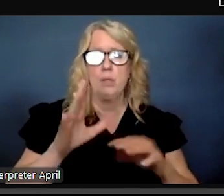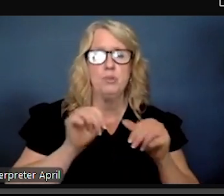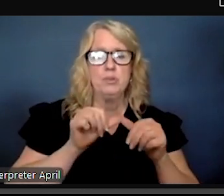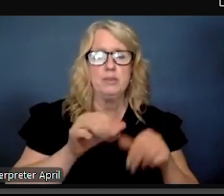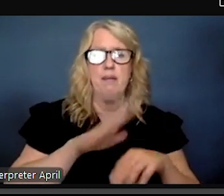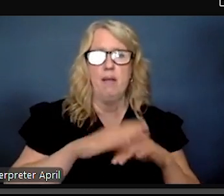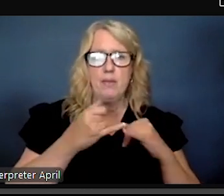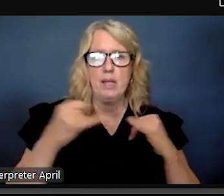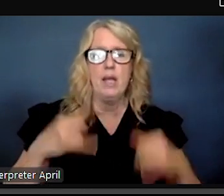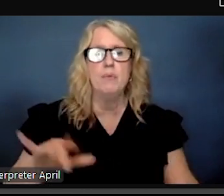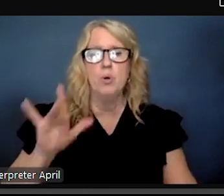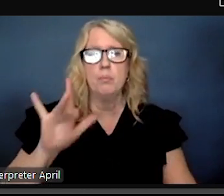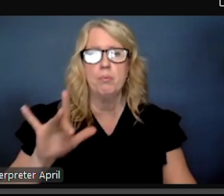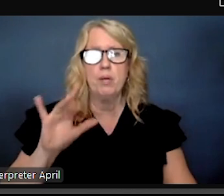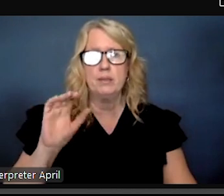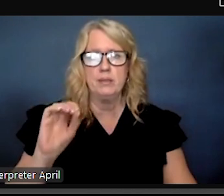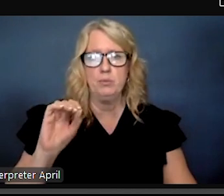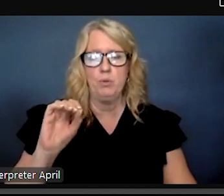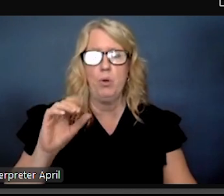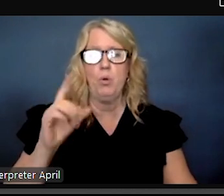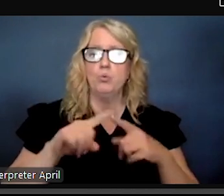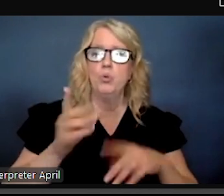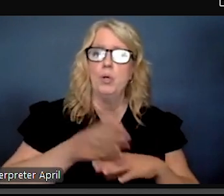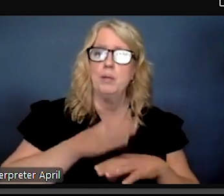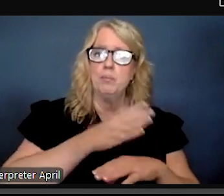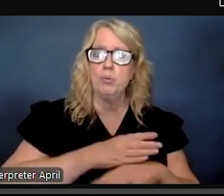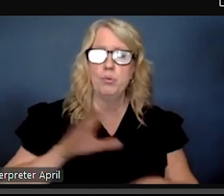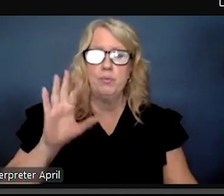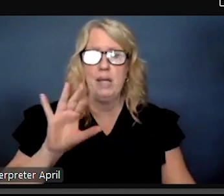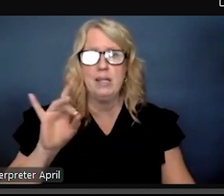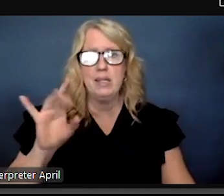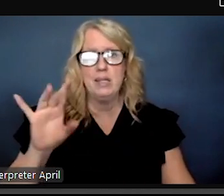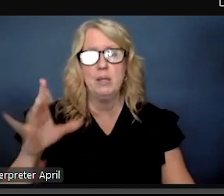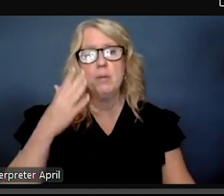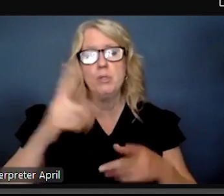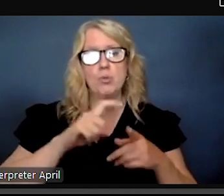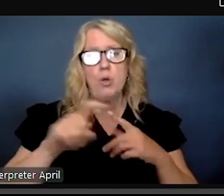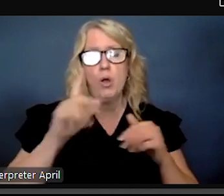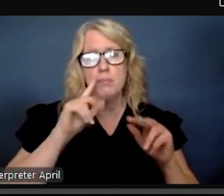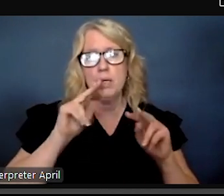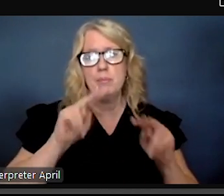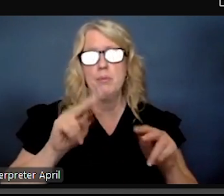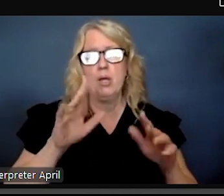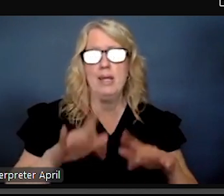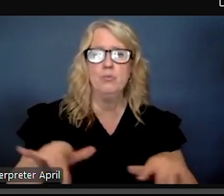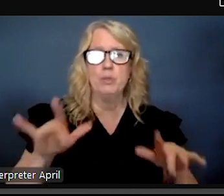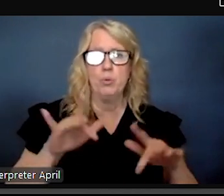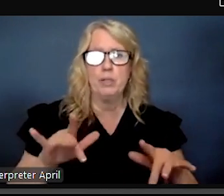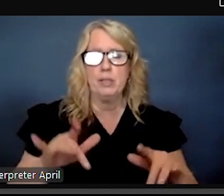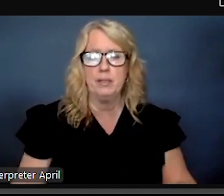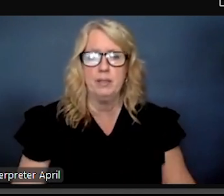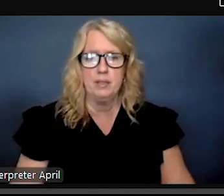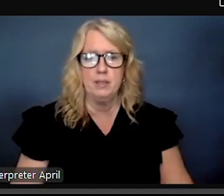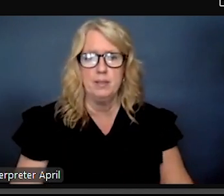the line or press 0. To improve 988, your call may be monitored and recorded.